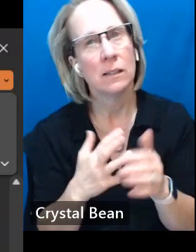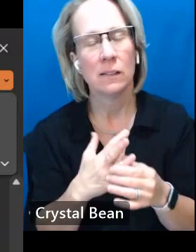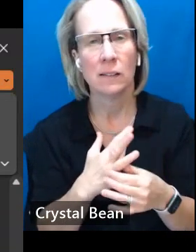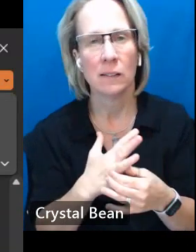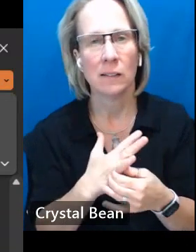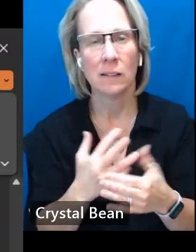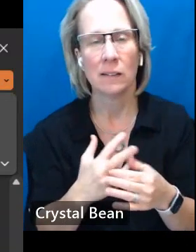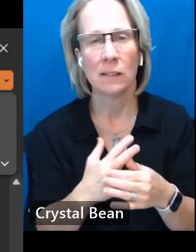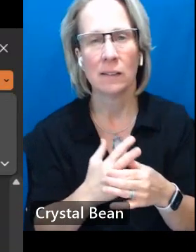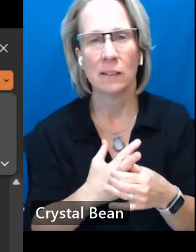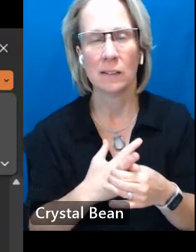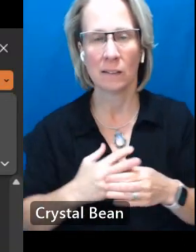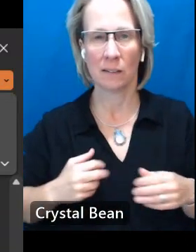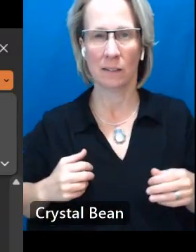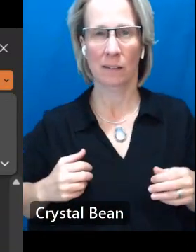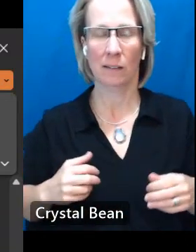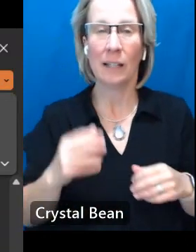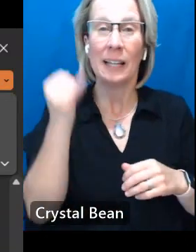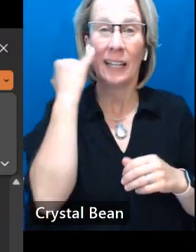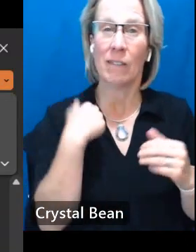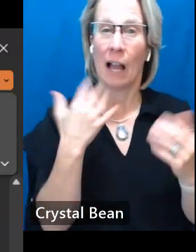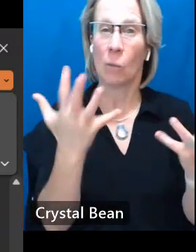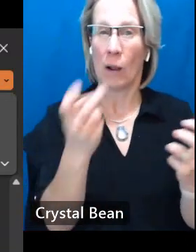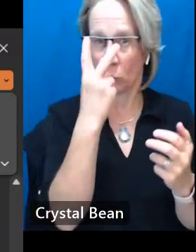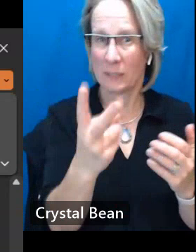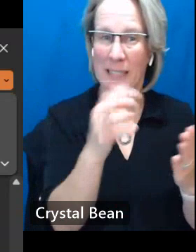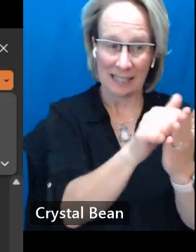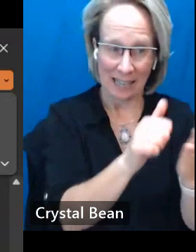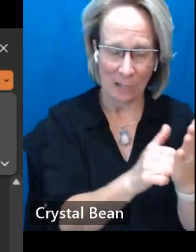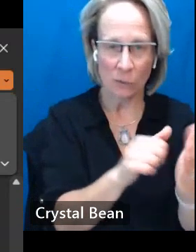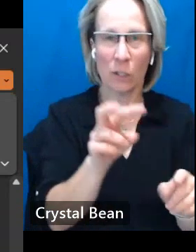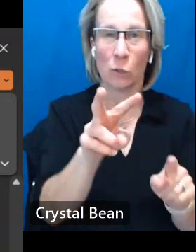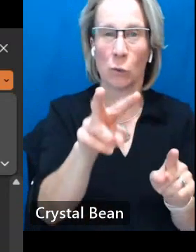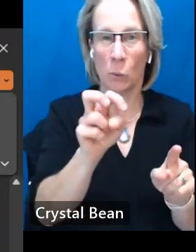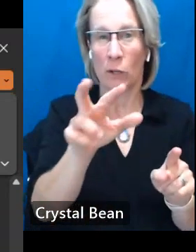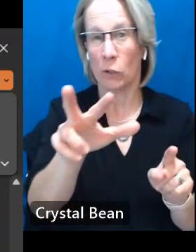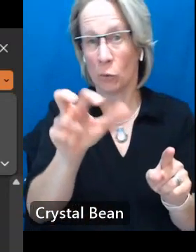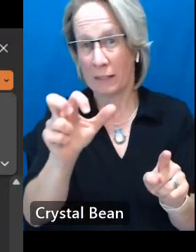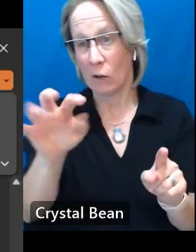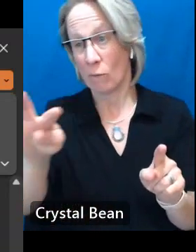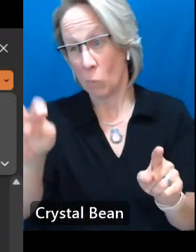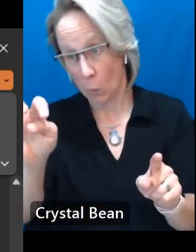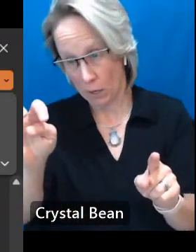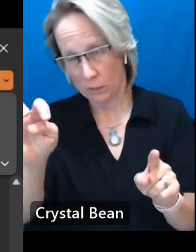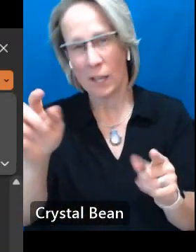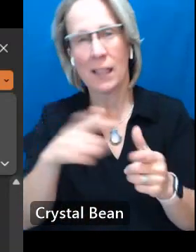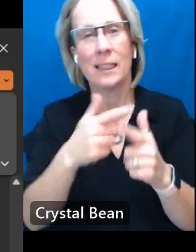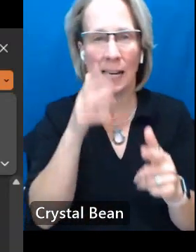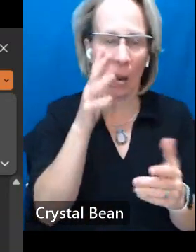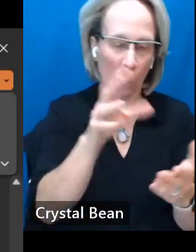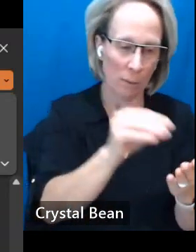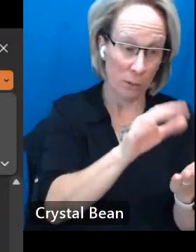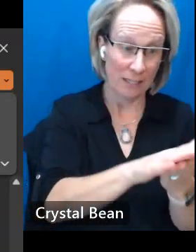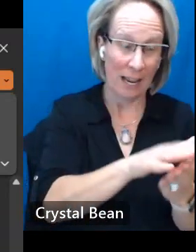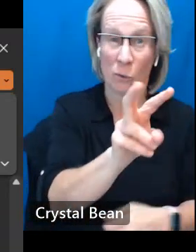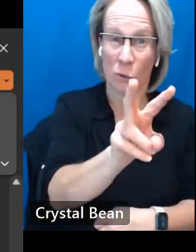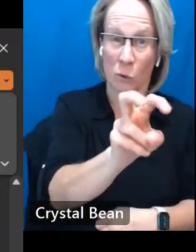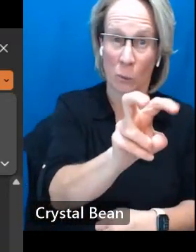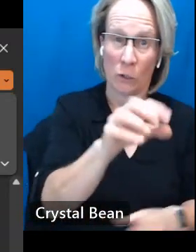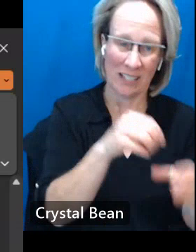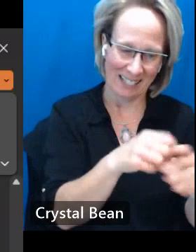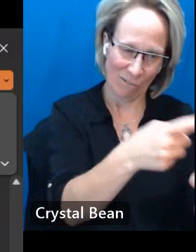accounts and I want to see the 200s, 300s, and 400s, then I would put 200 in the from